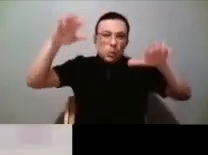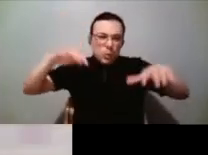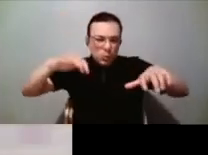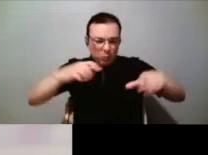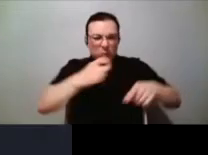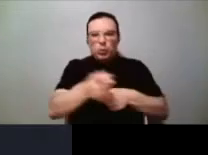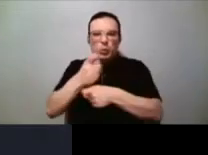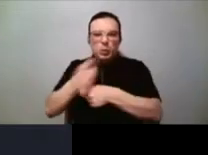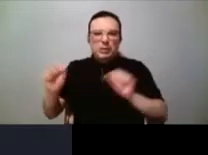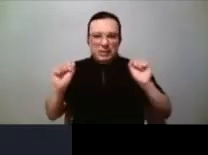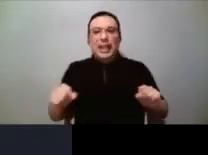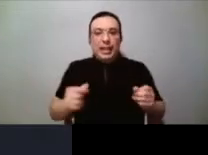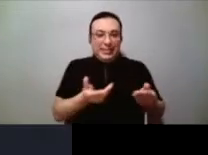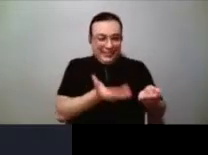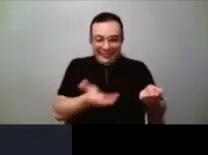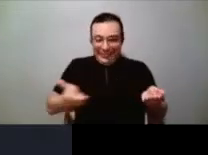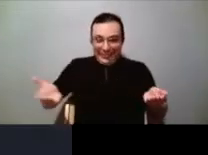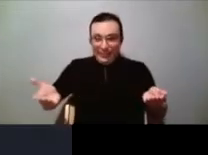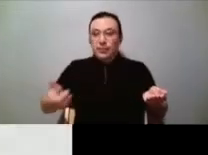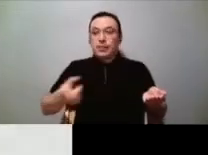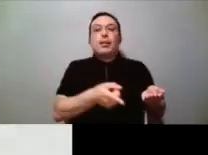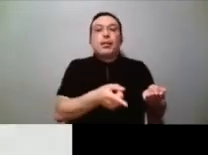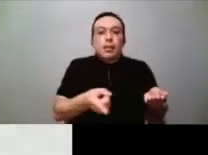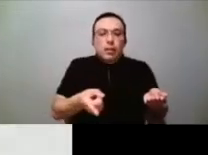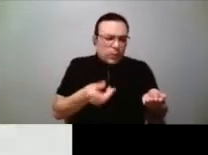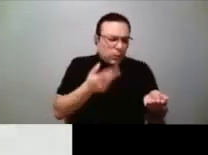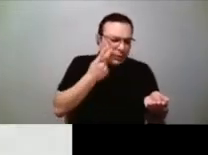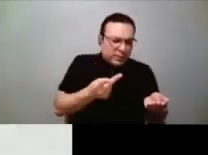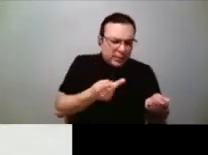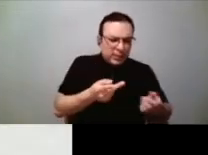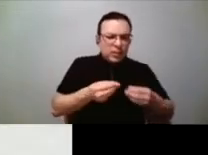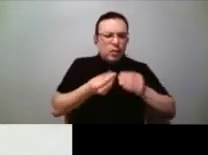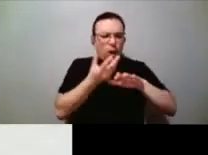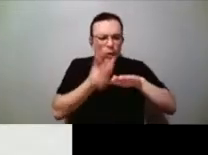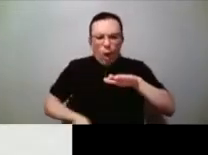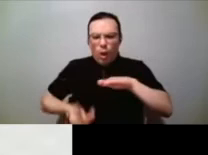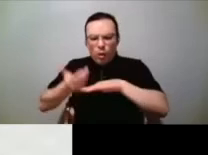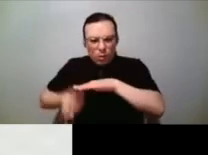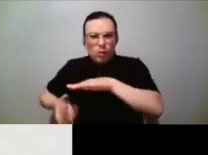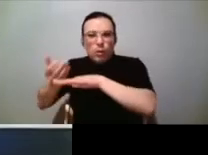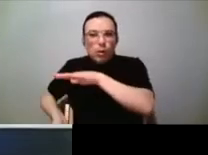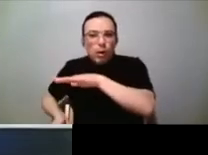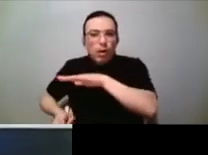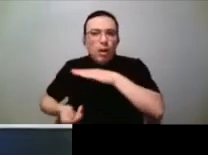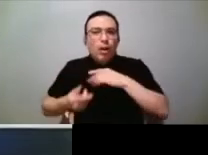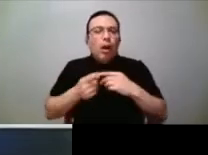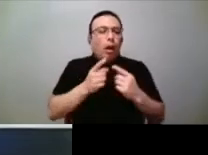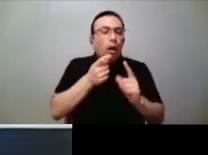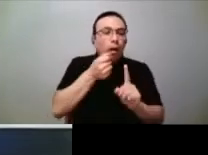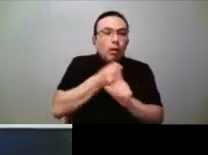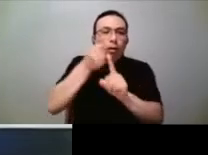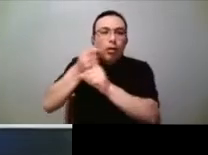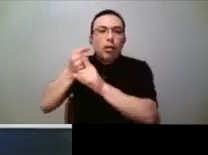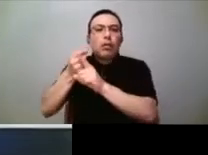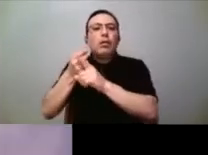of its contacts that the Polaroids conjure with loss, summoning the uncontrolled chance encounters where material vulnerability meets